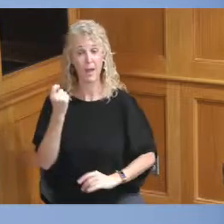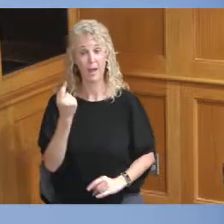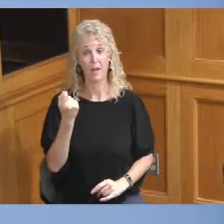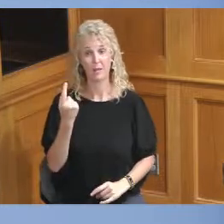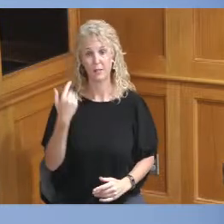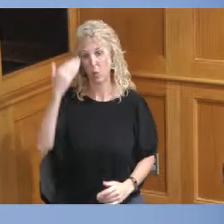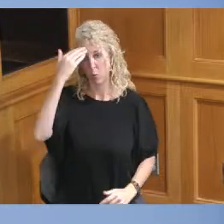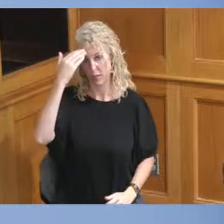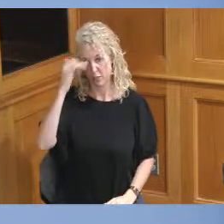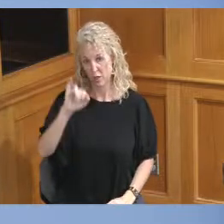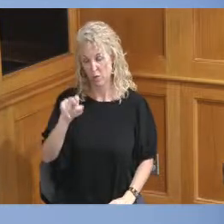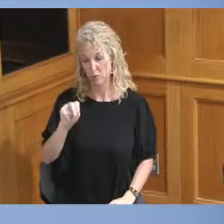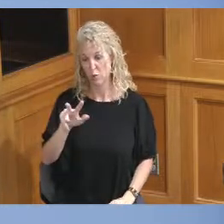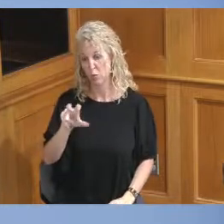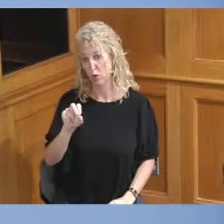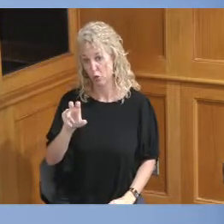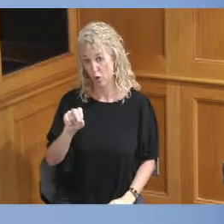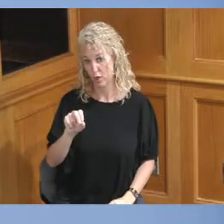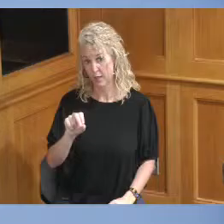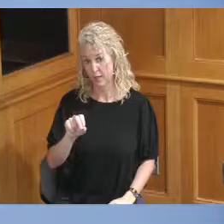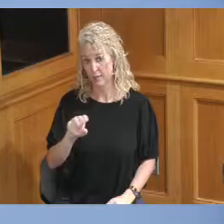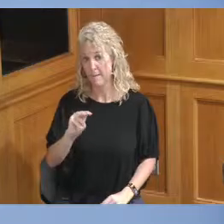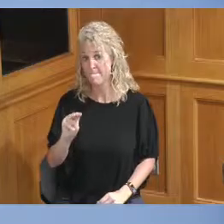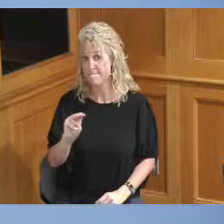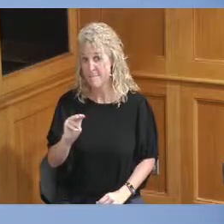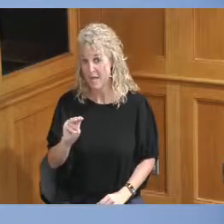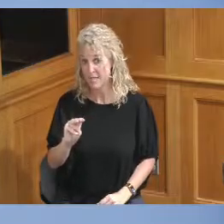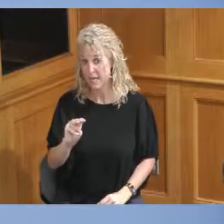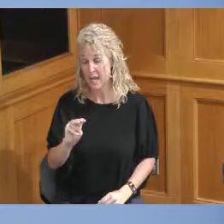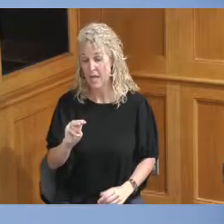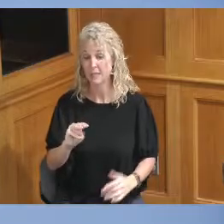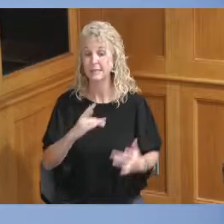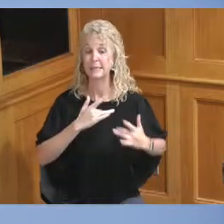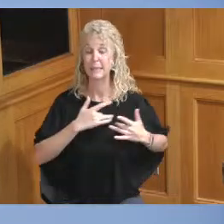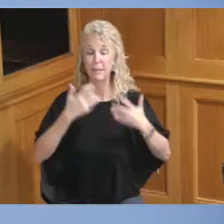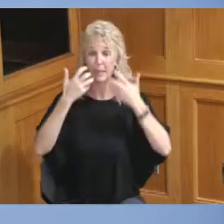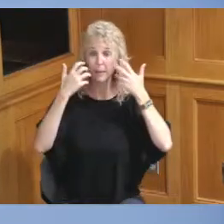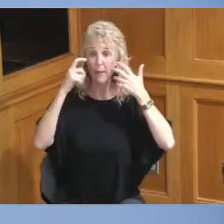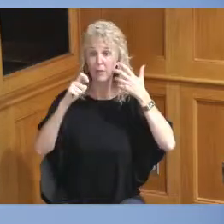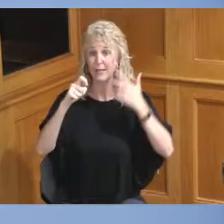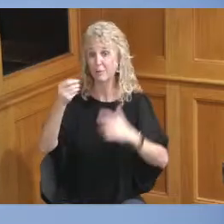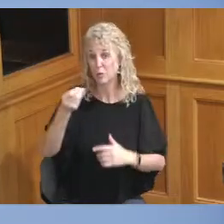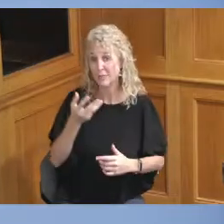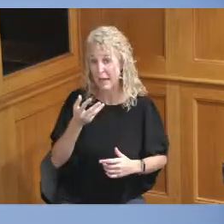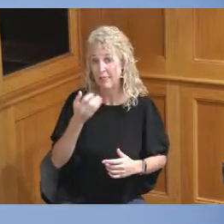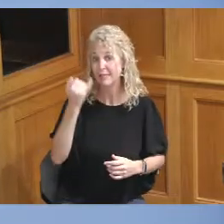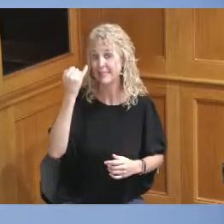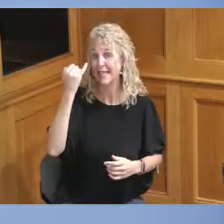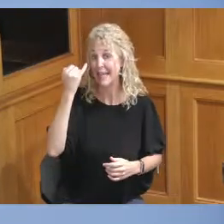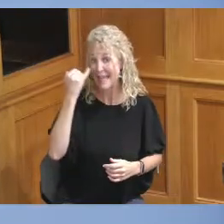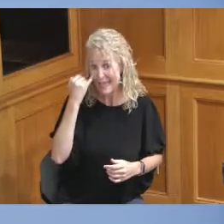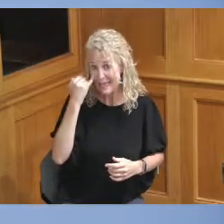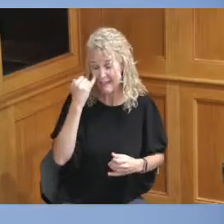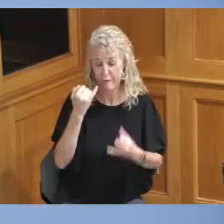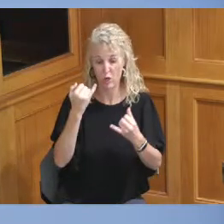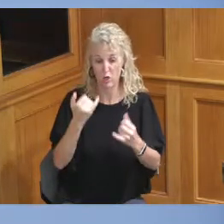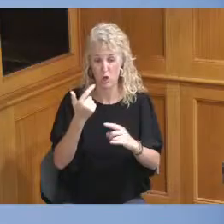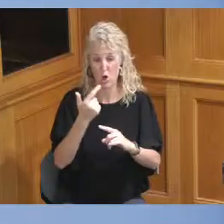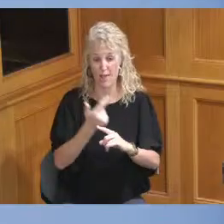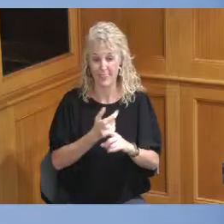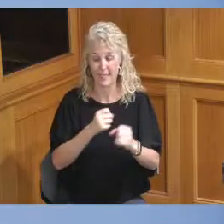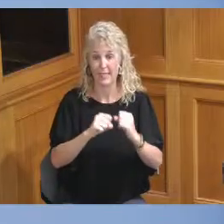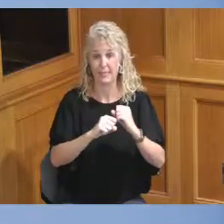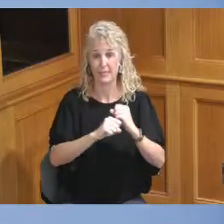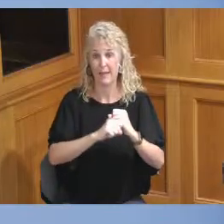30 extension on Monday by which the Bengals would ordinarily have to give us notice of their right to extend the current lease for 2